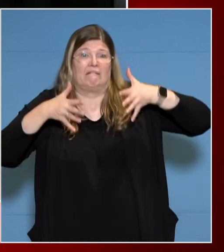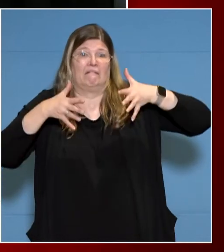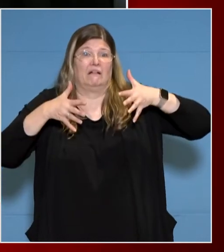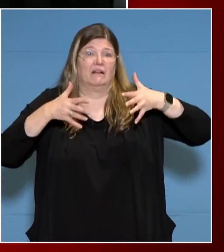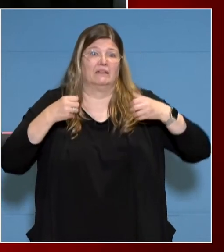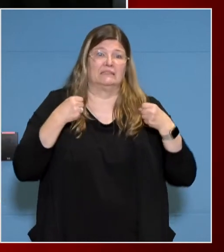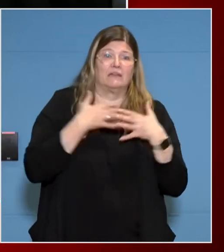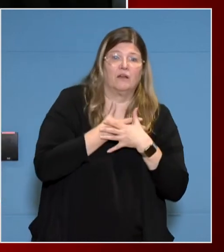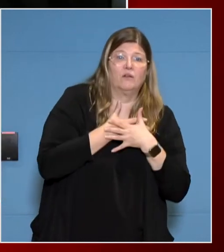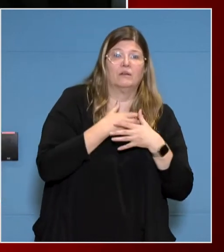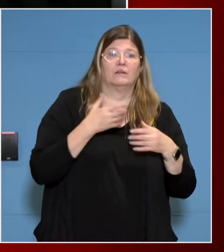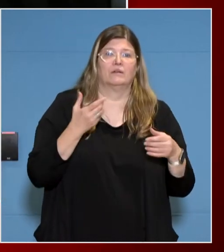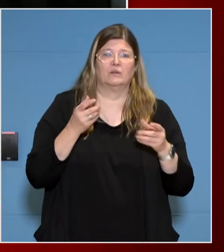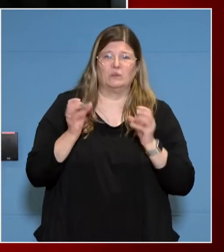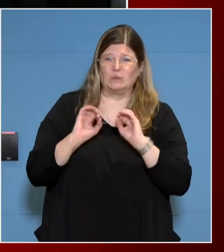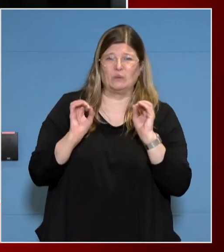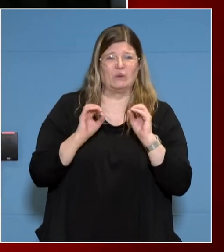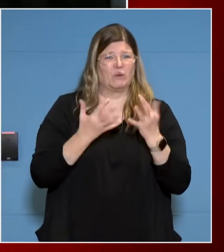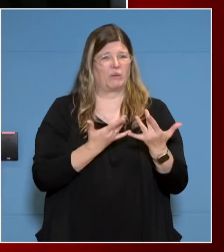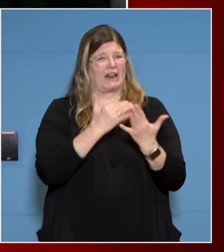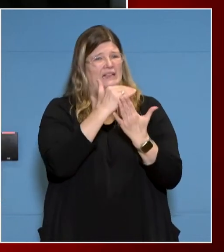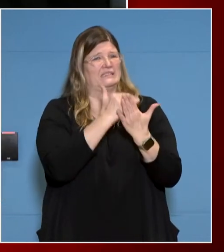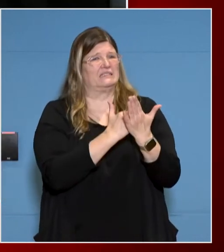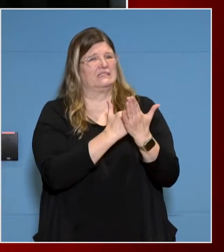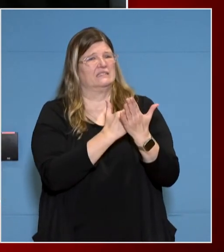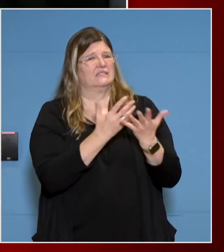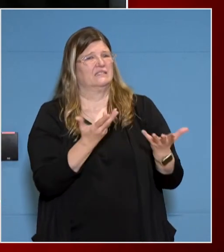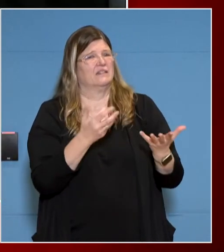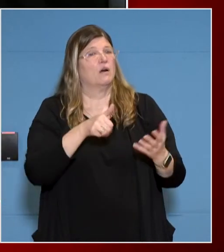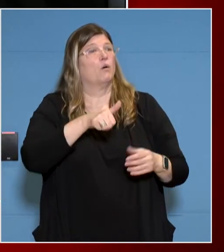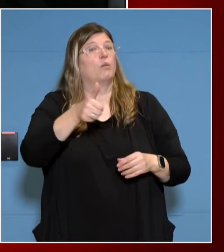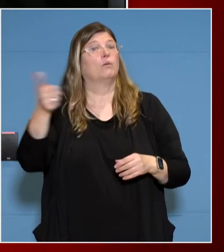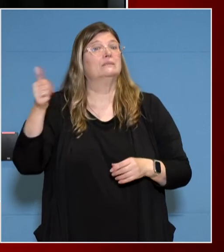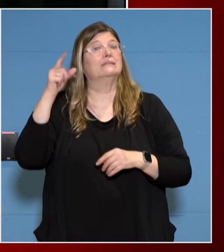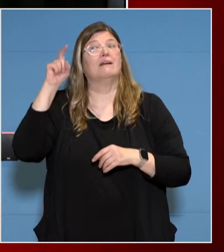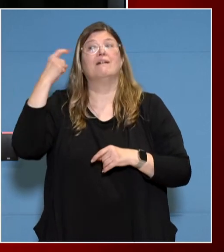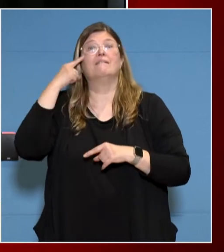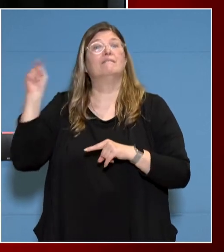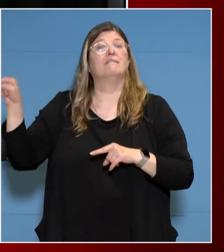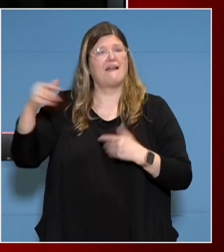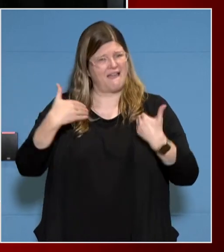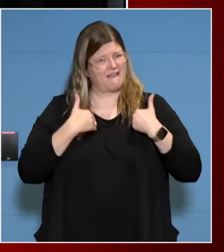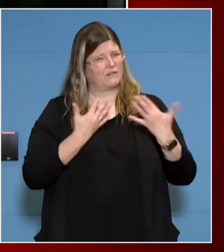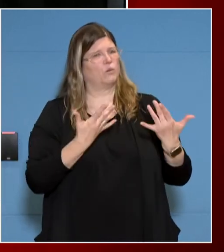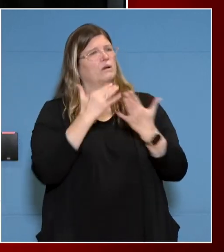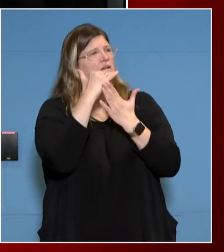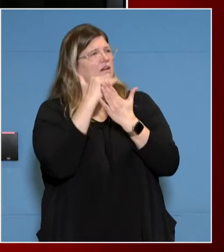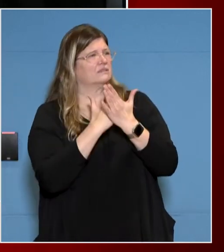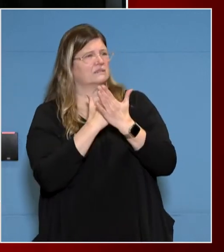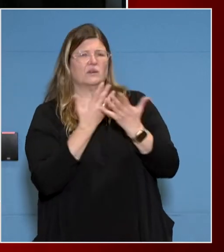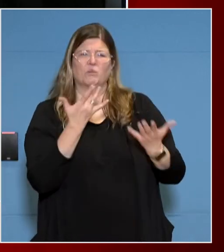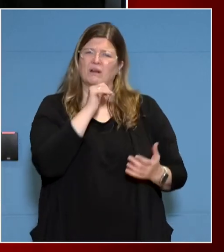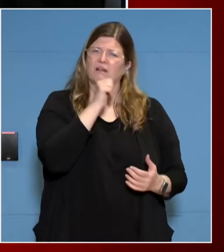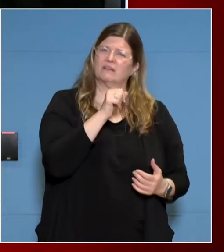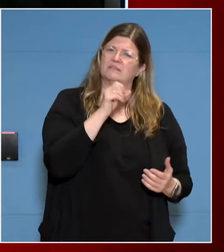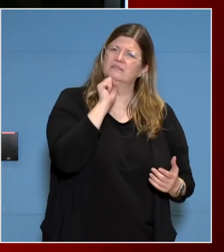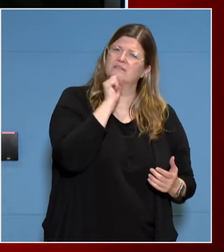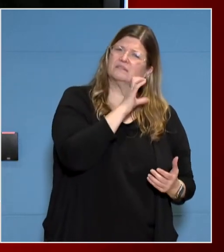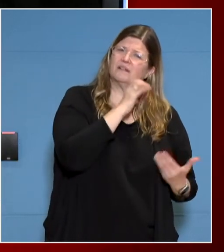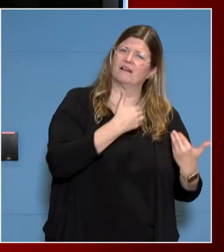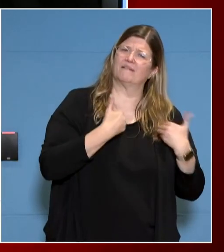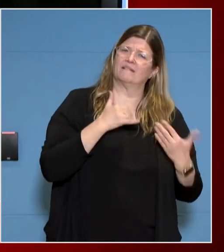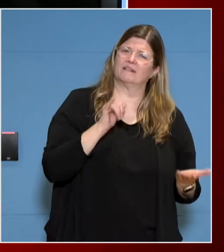list, as I understand other city governments have done? Well, you can have anxiety from 1 week, or you can have